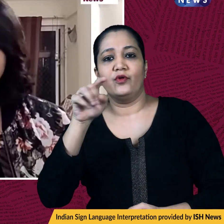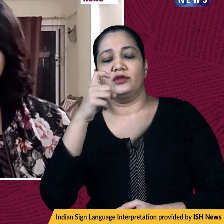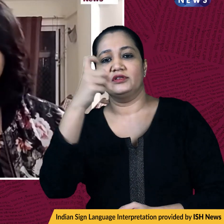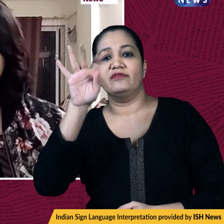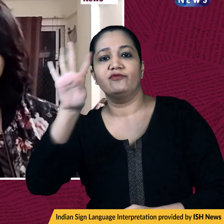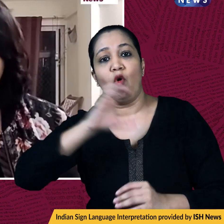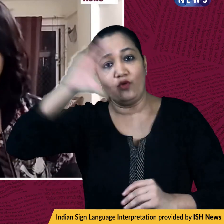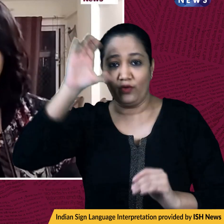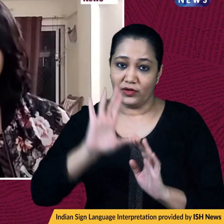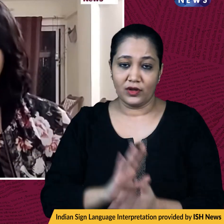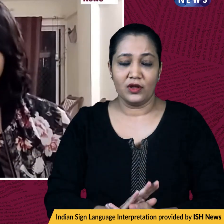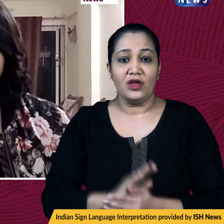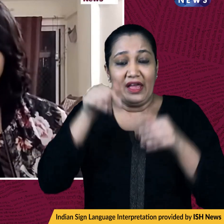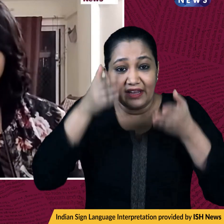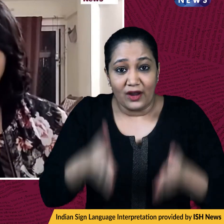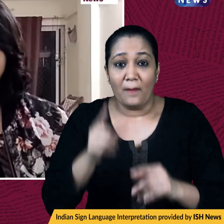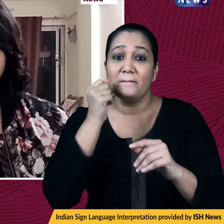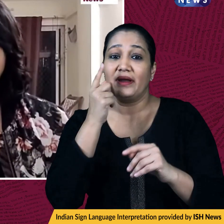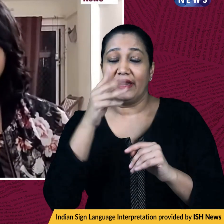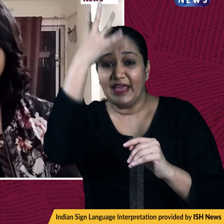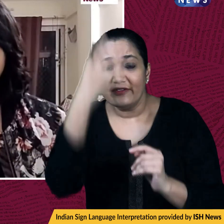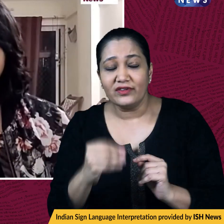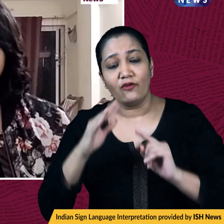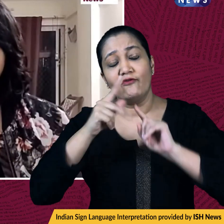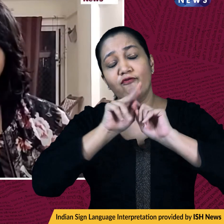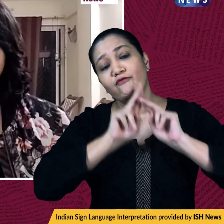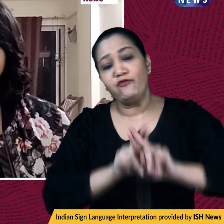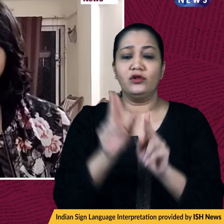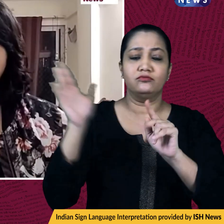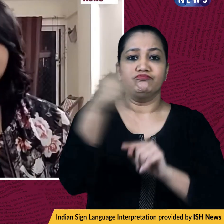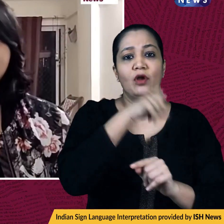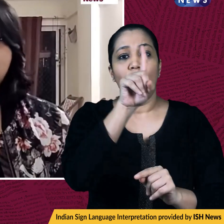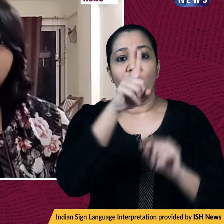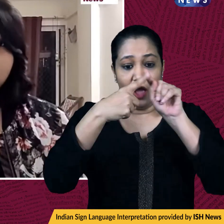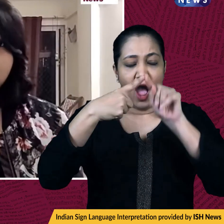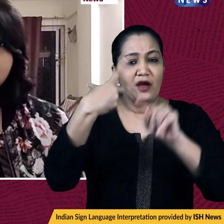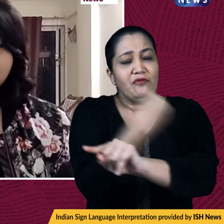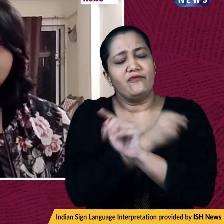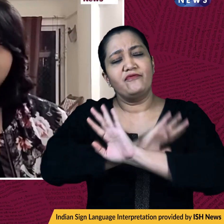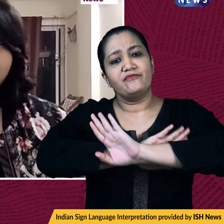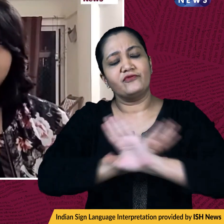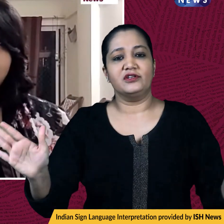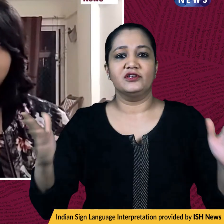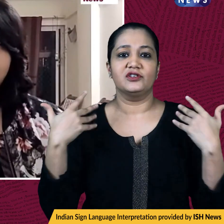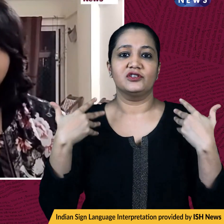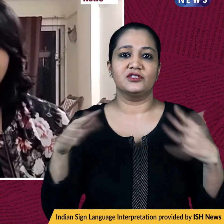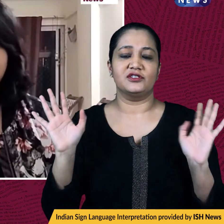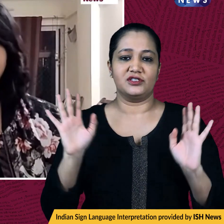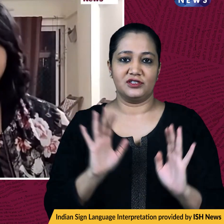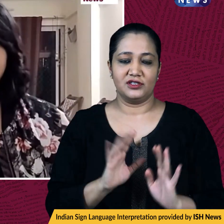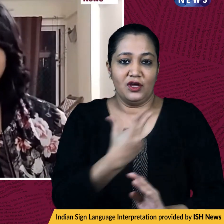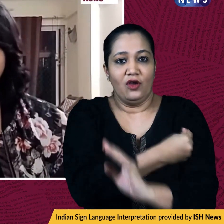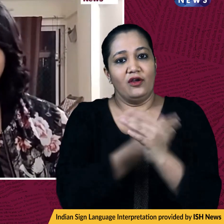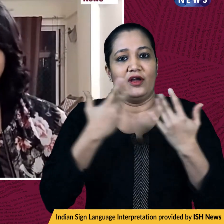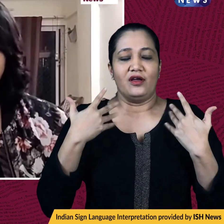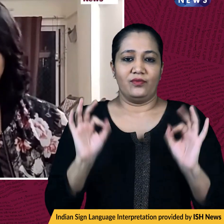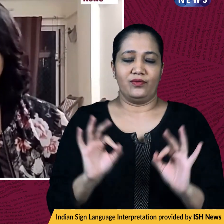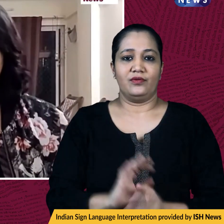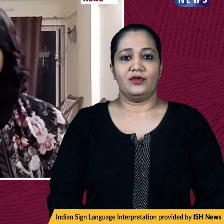under control, and this especially with the Winter Olympics, which is set to open later in the week. The three cases reported